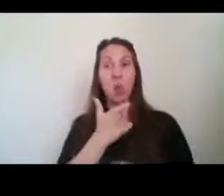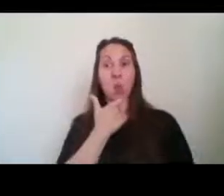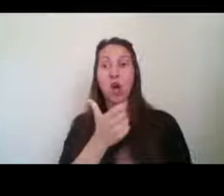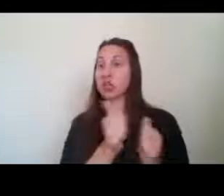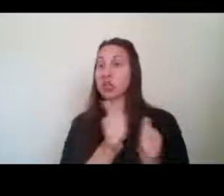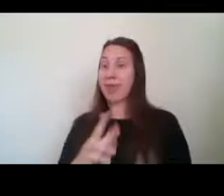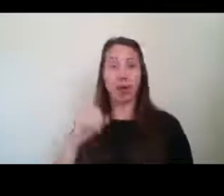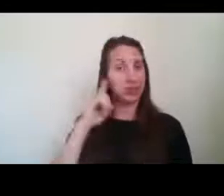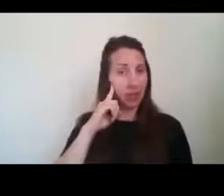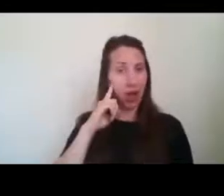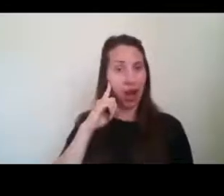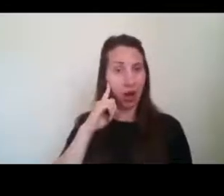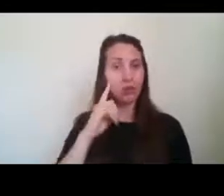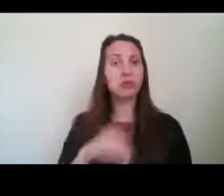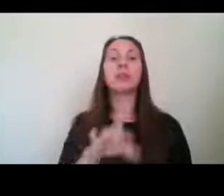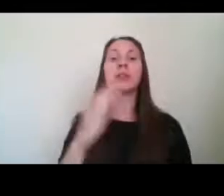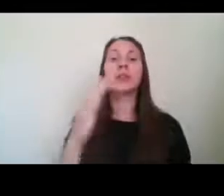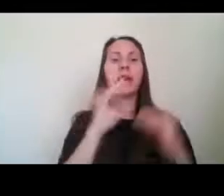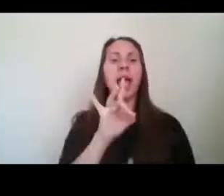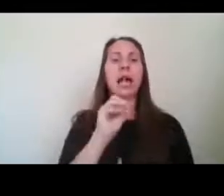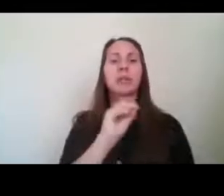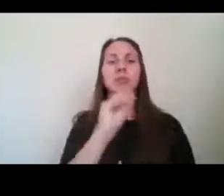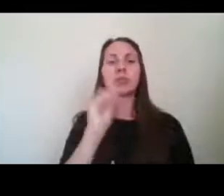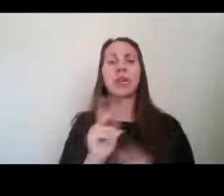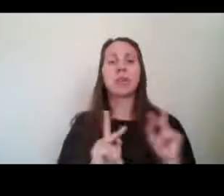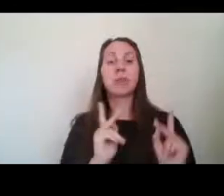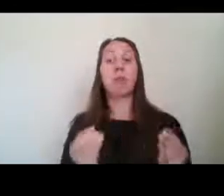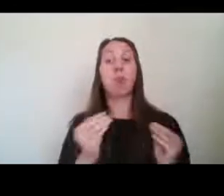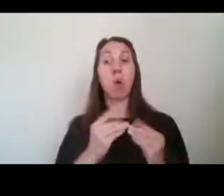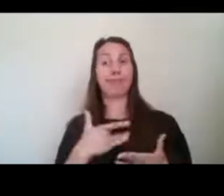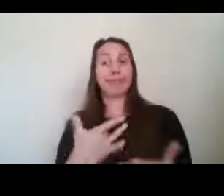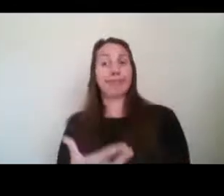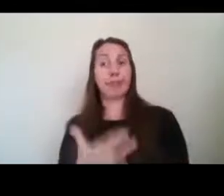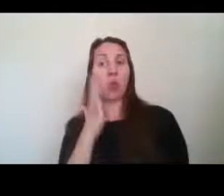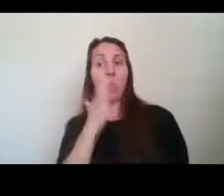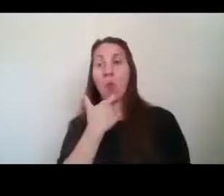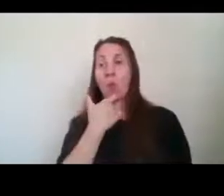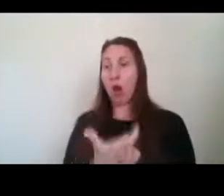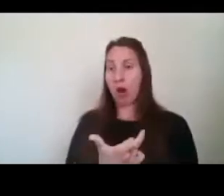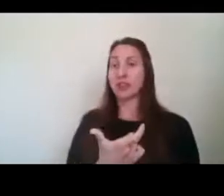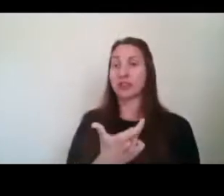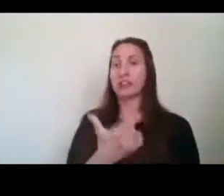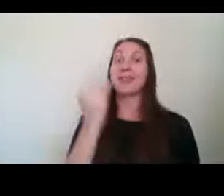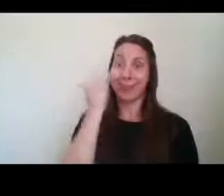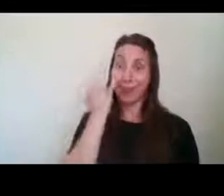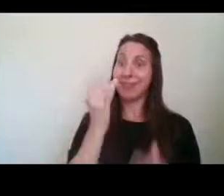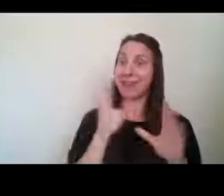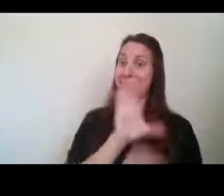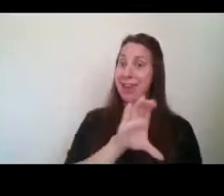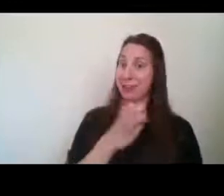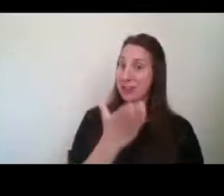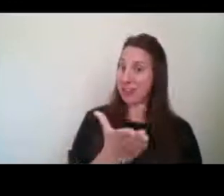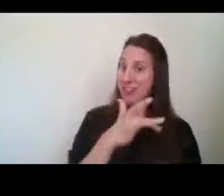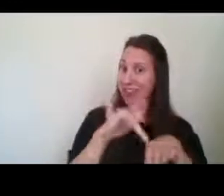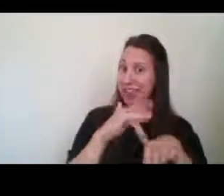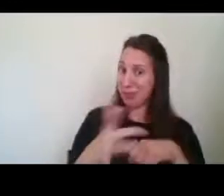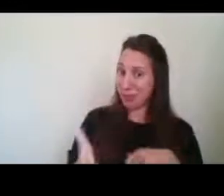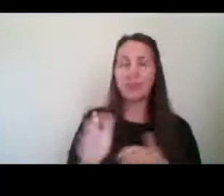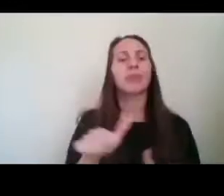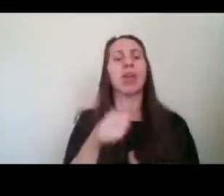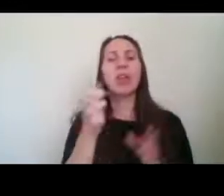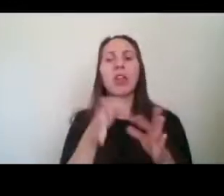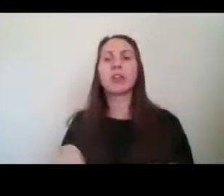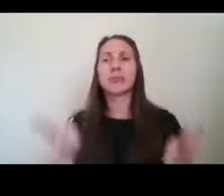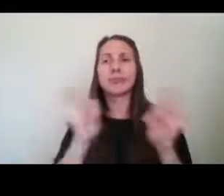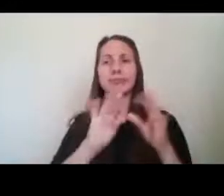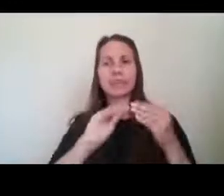are more likely to watch an entire video when captions are available. And then another stat that I think is very, very important, and I'm